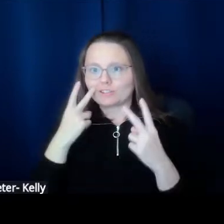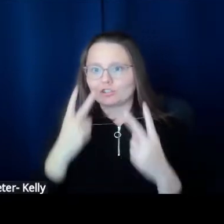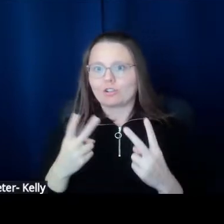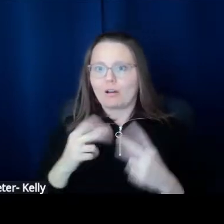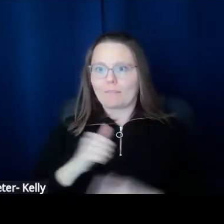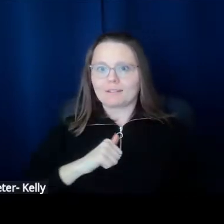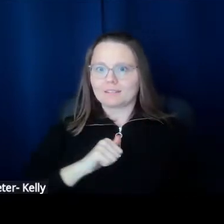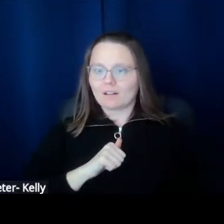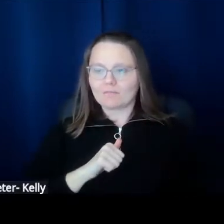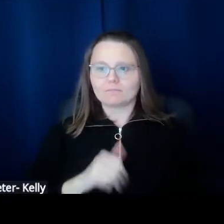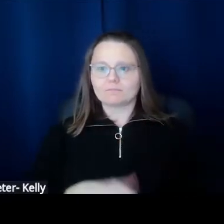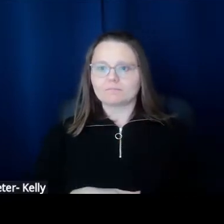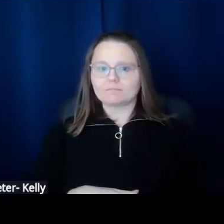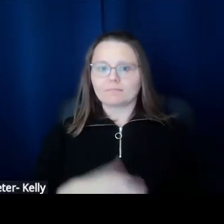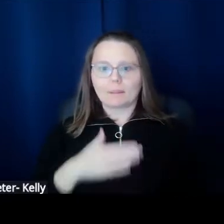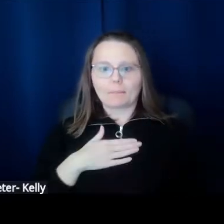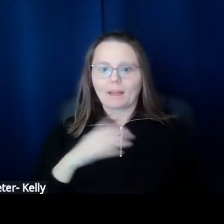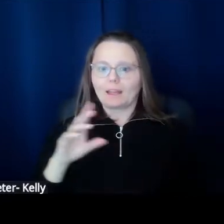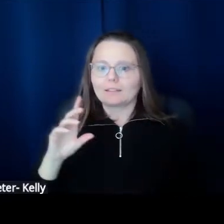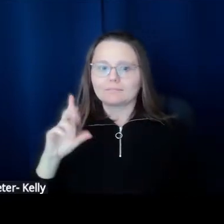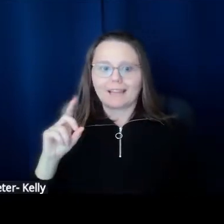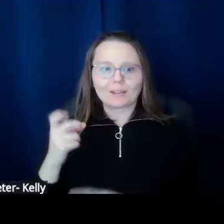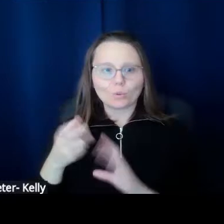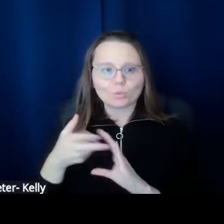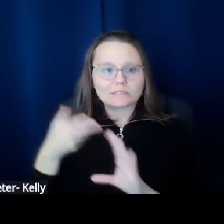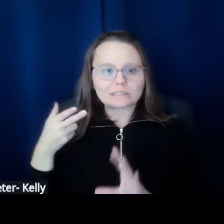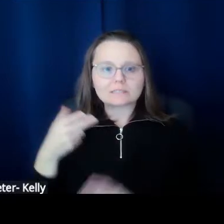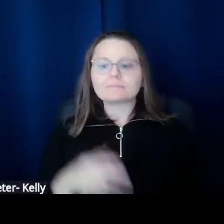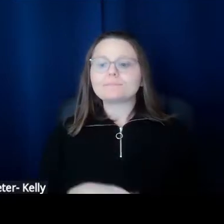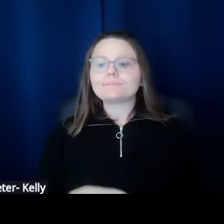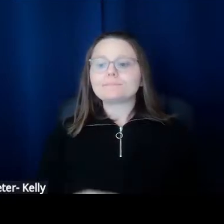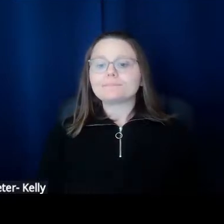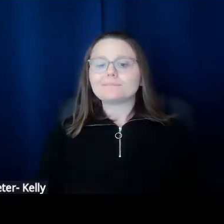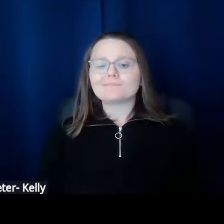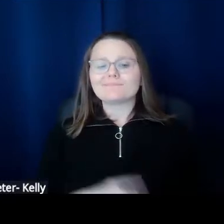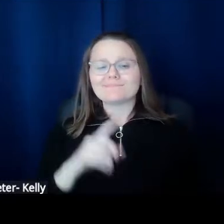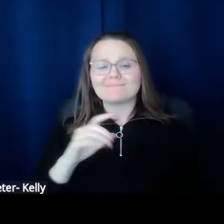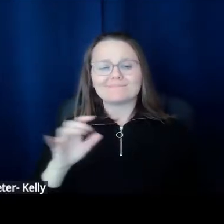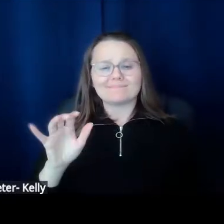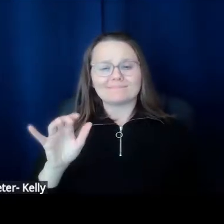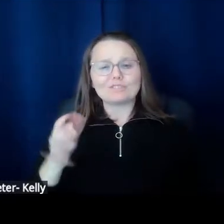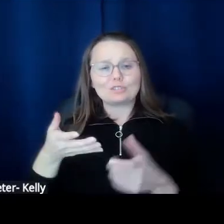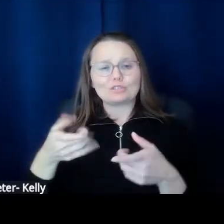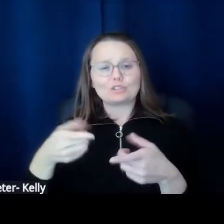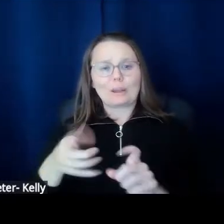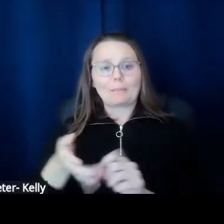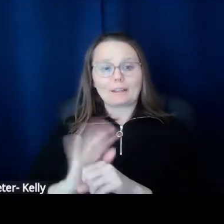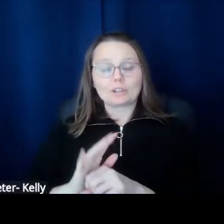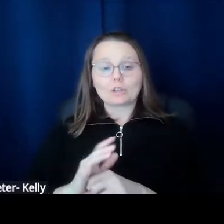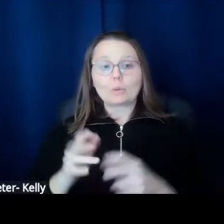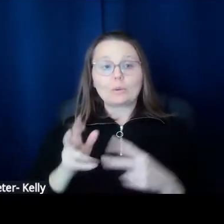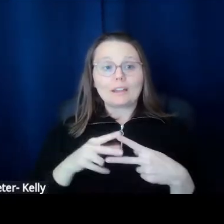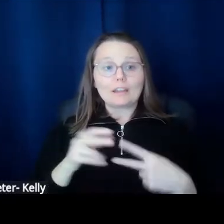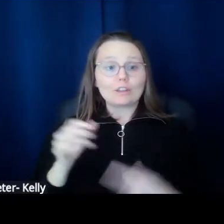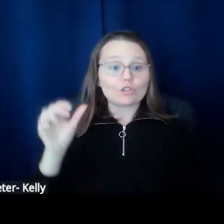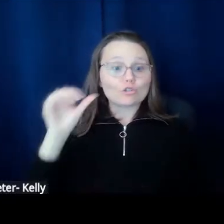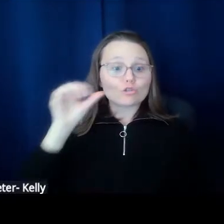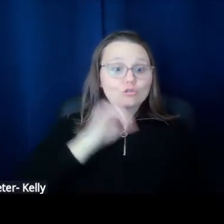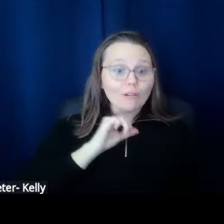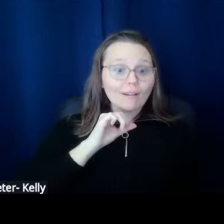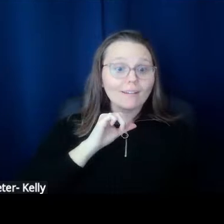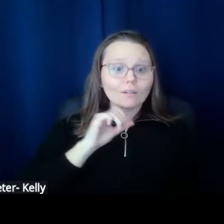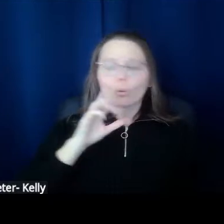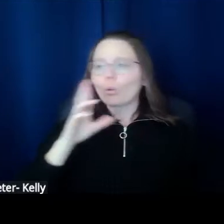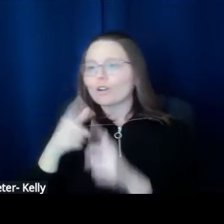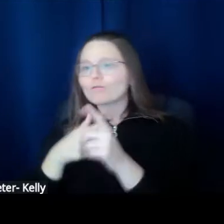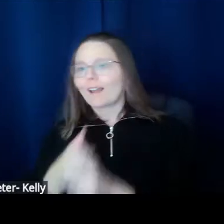and my diagnosis. And it was like in the pandemic, you either drank in your driveway or you ran.